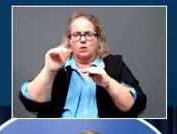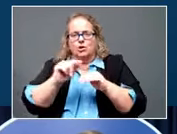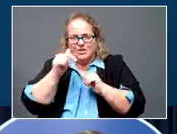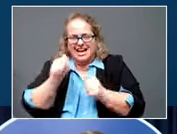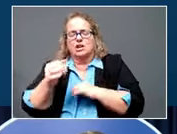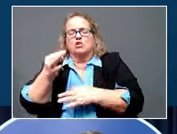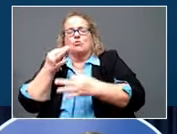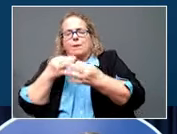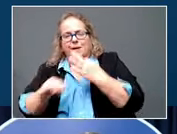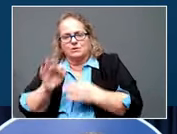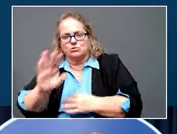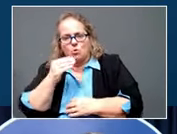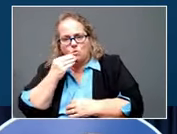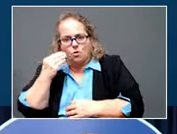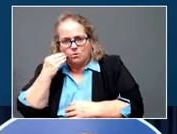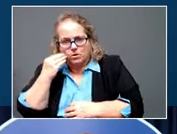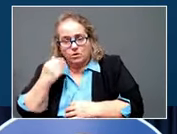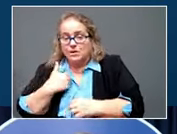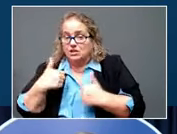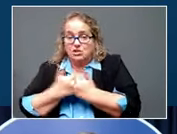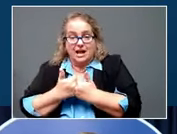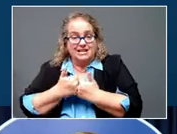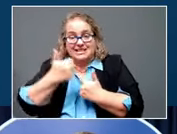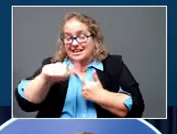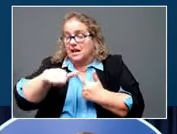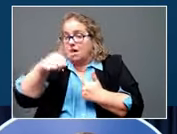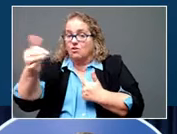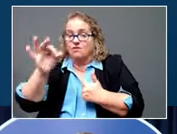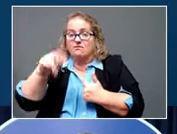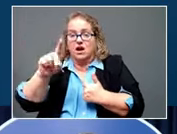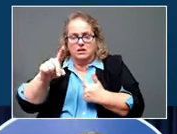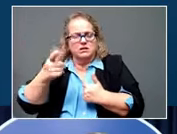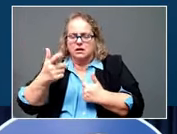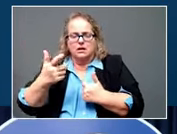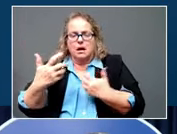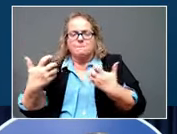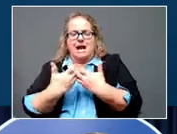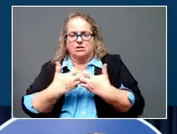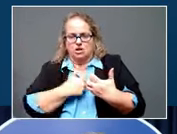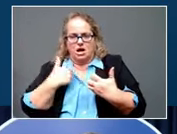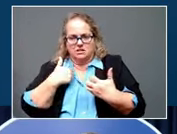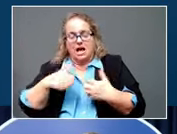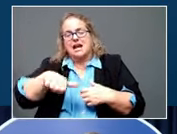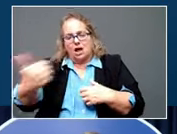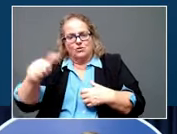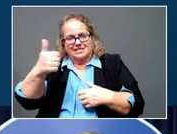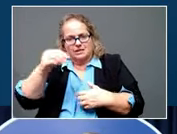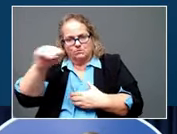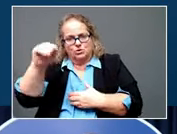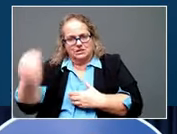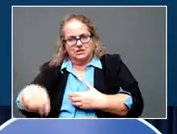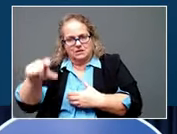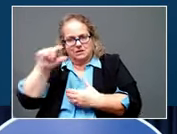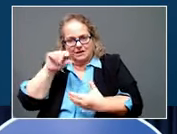challenge any other fund out there. Match us. Put 10% on top of us so they could have FEMA. And then the 10% we're adding.